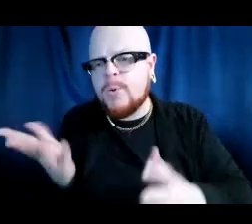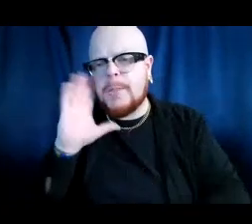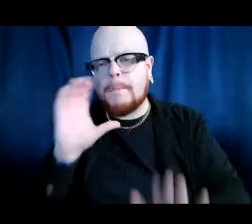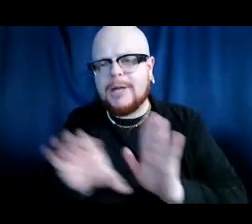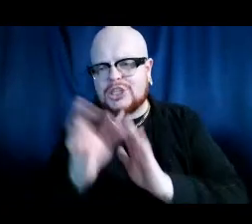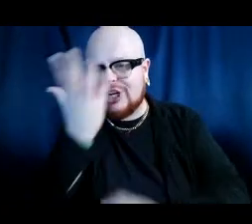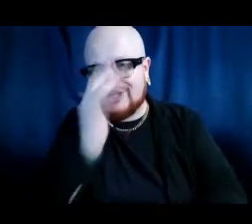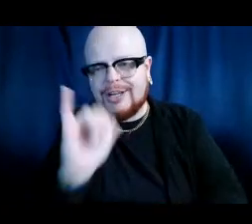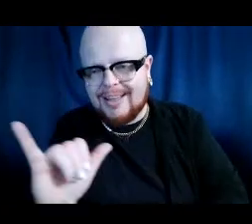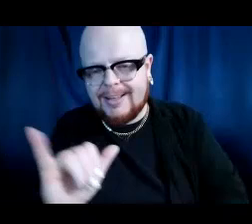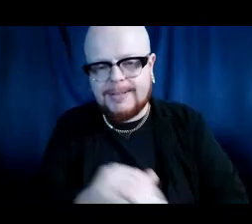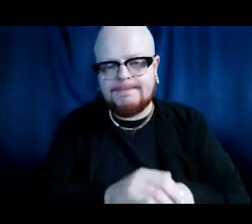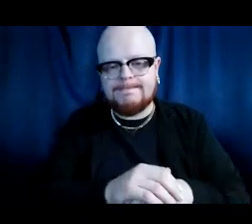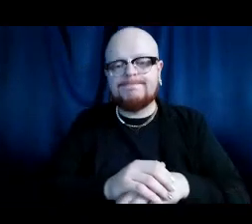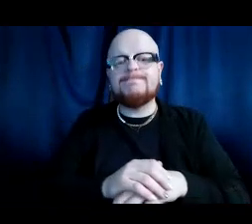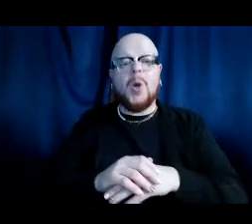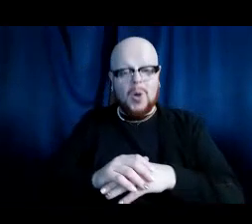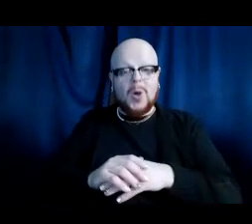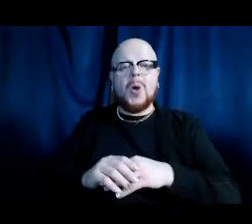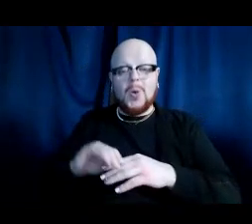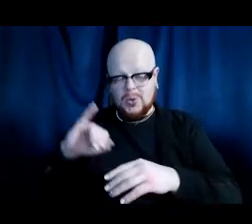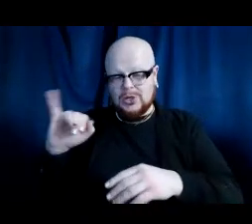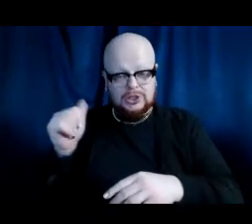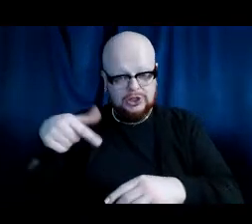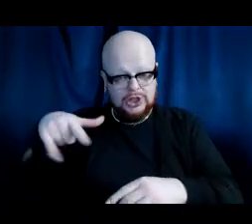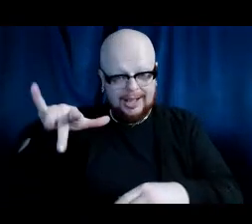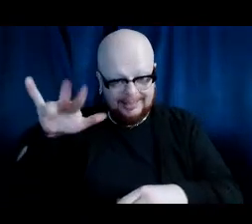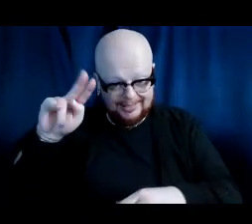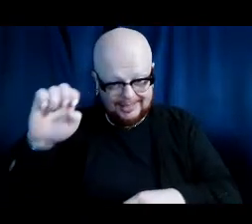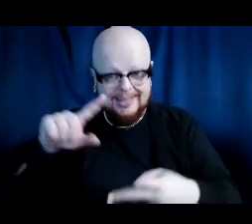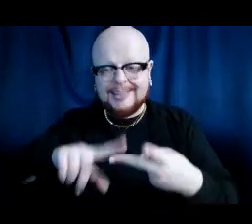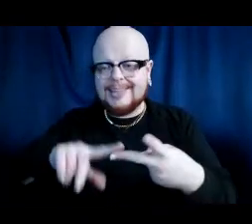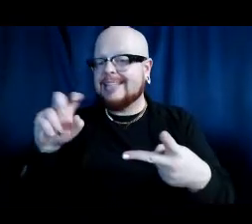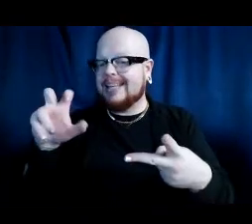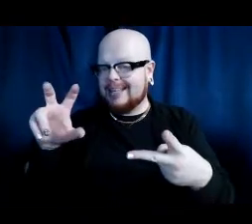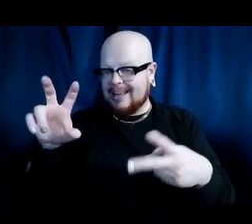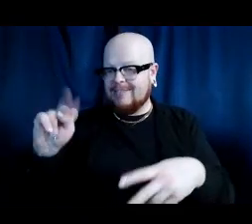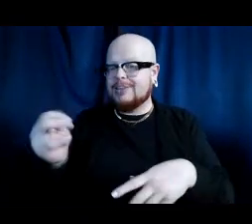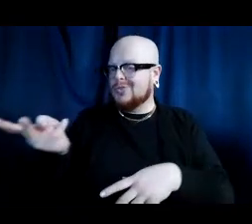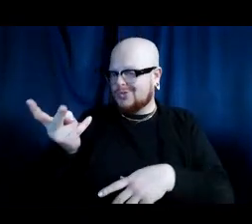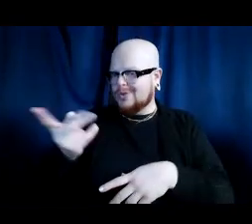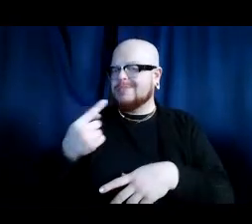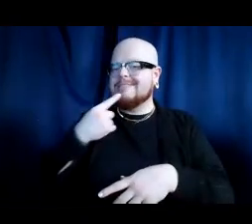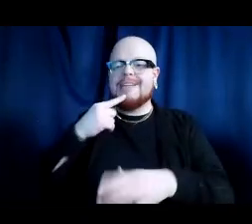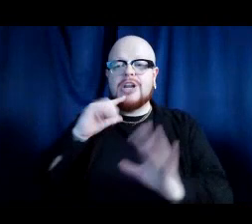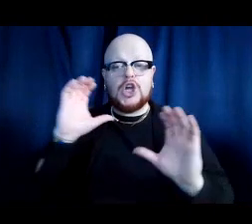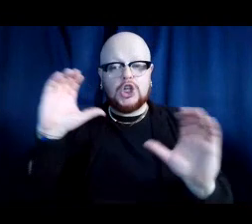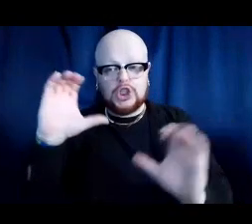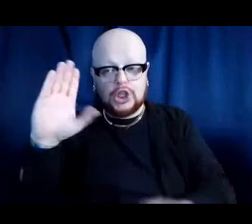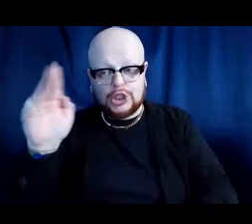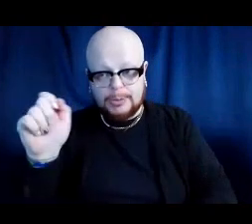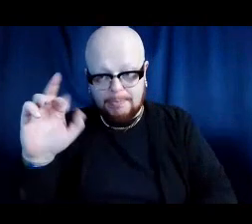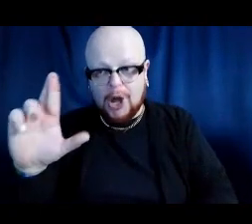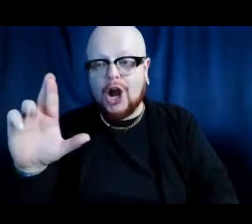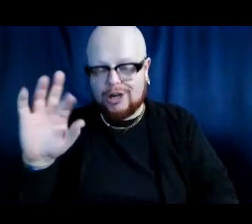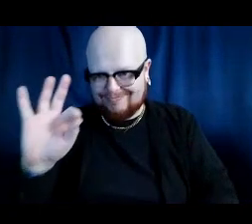Another one from Kevin, search bar. So search bar is helping making that a little bit easier. Rob